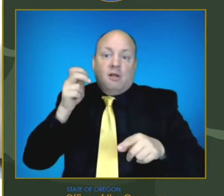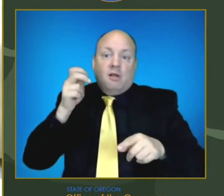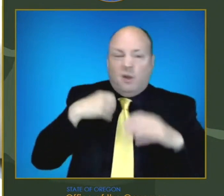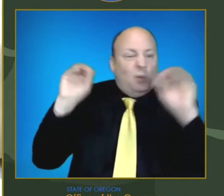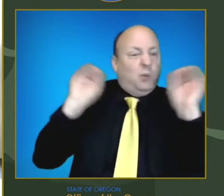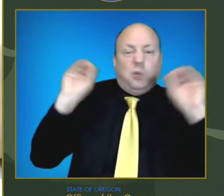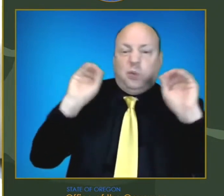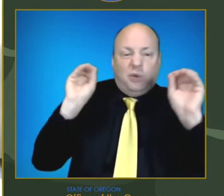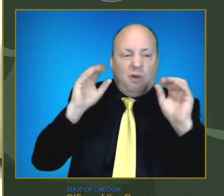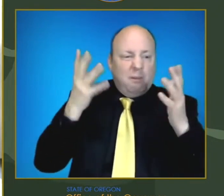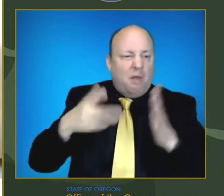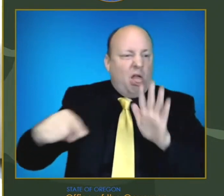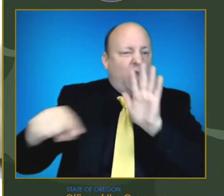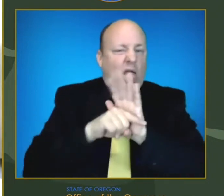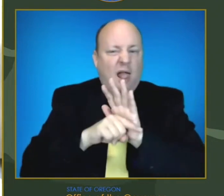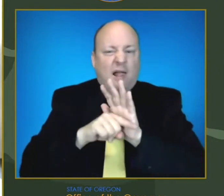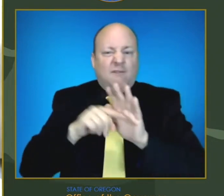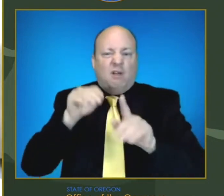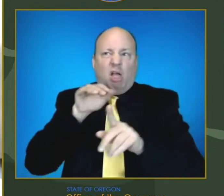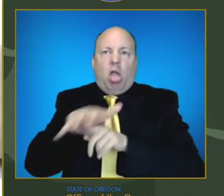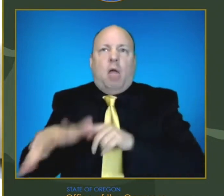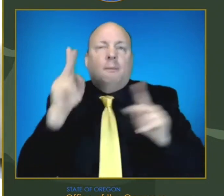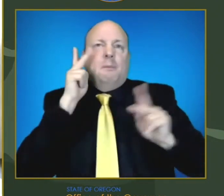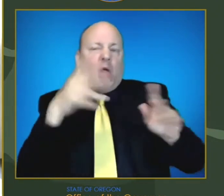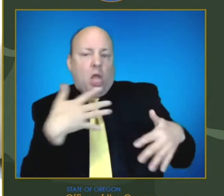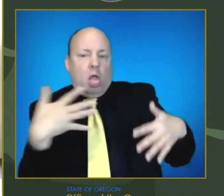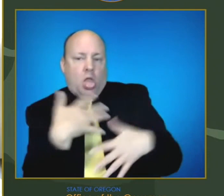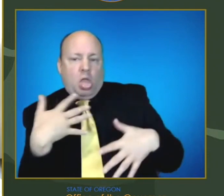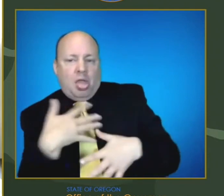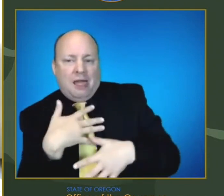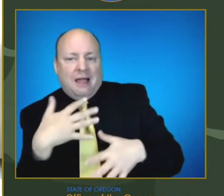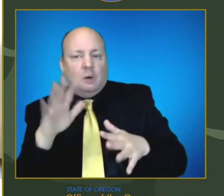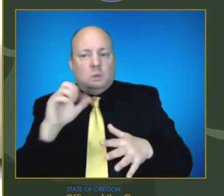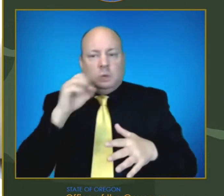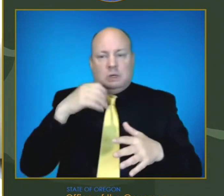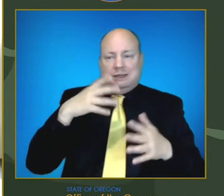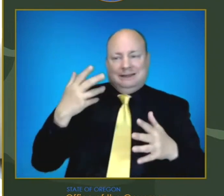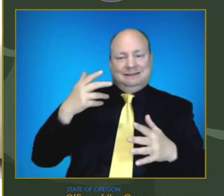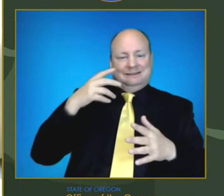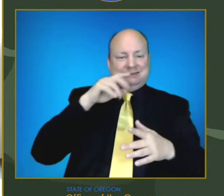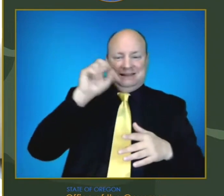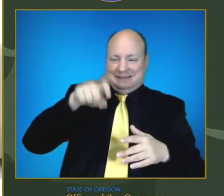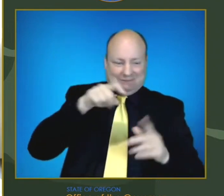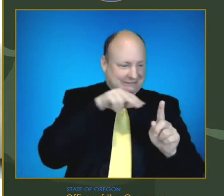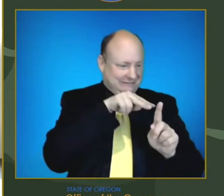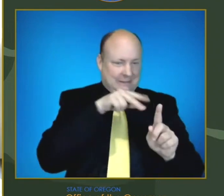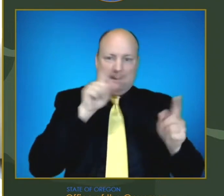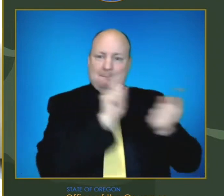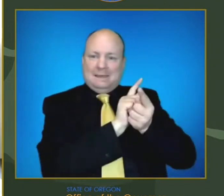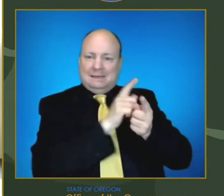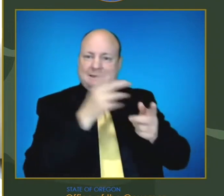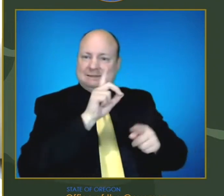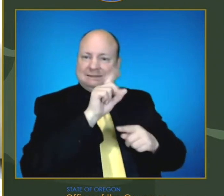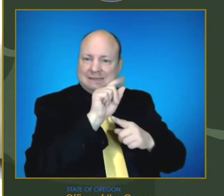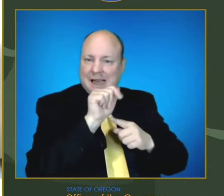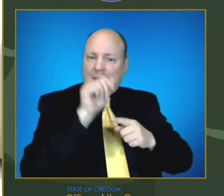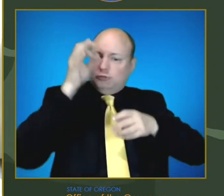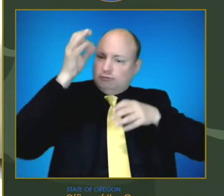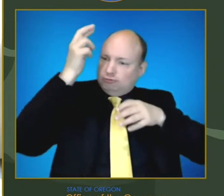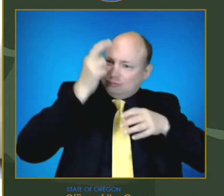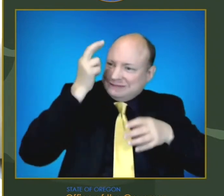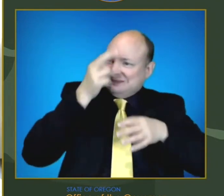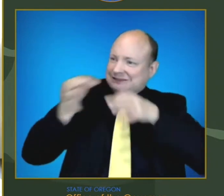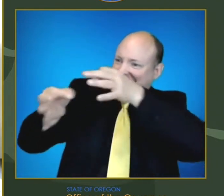is sometimes rational, arguments about the science or education, these can struggle to get through to